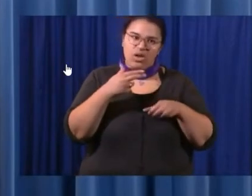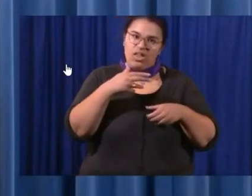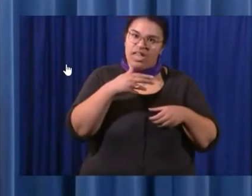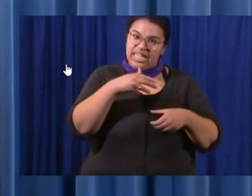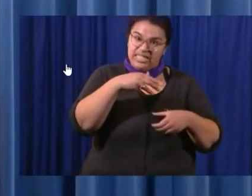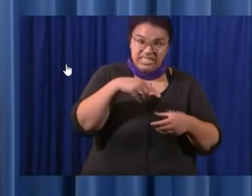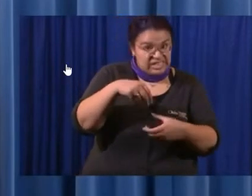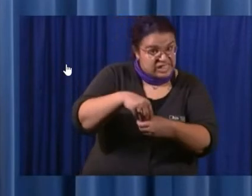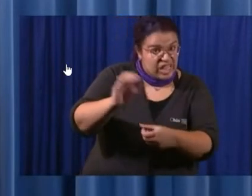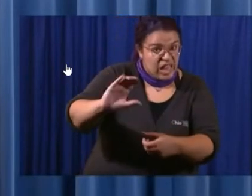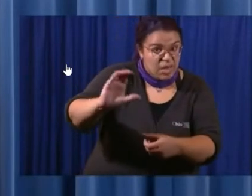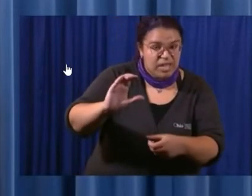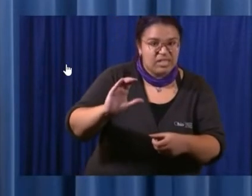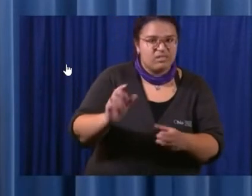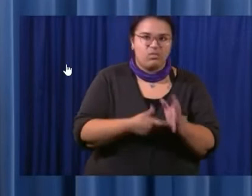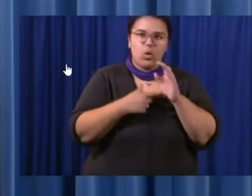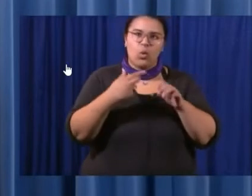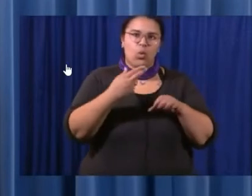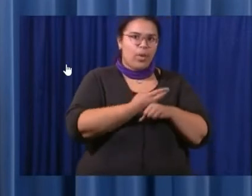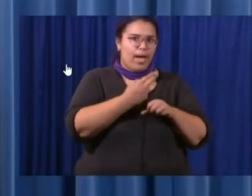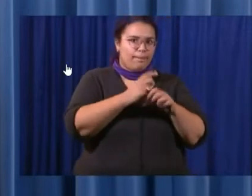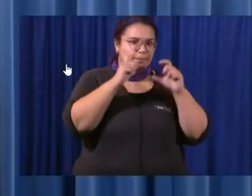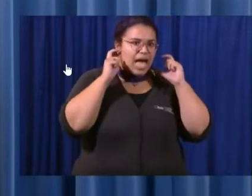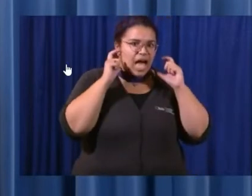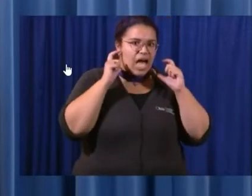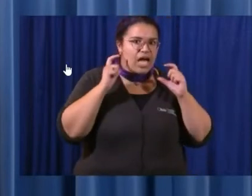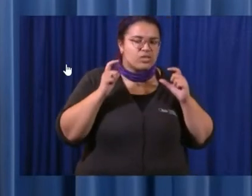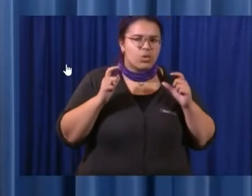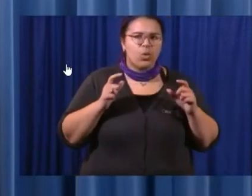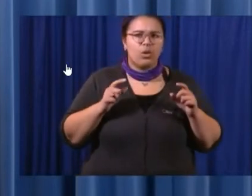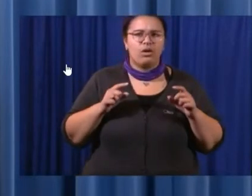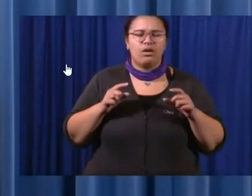might be state property, state facilities?